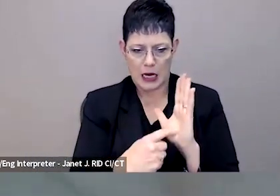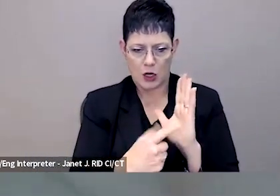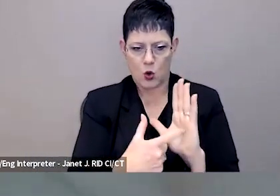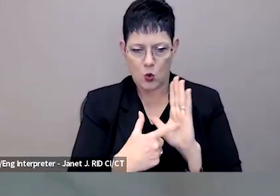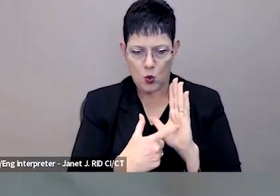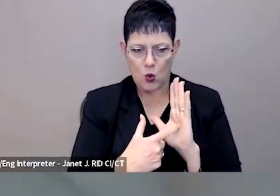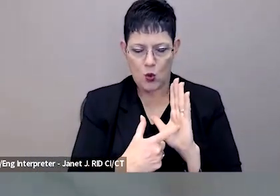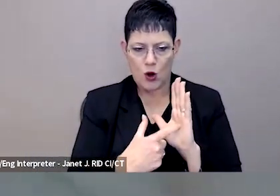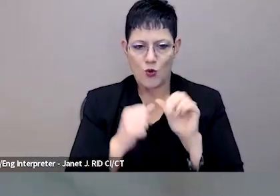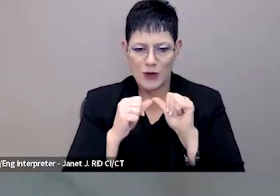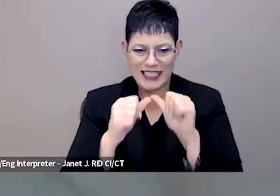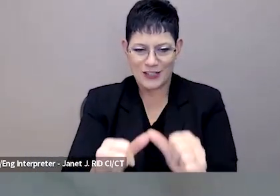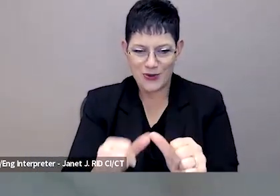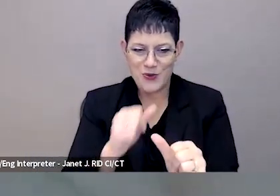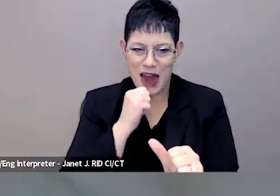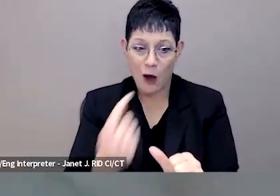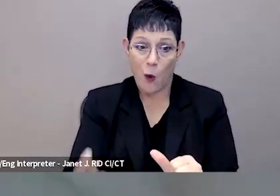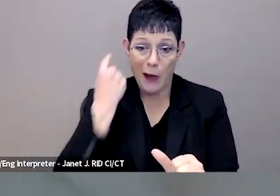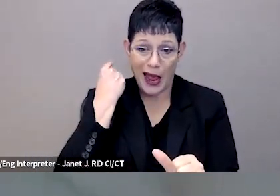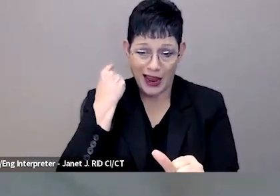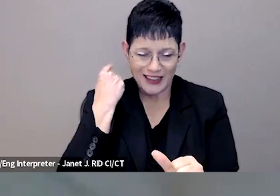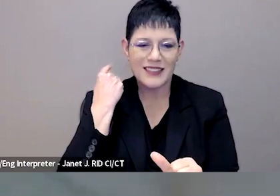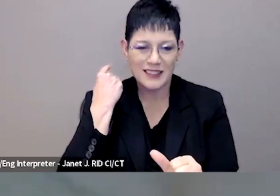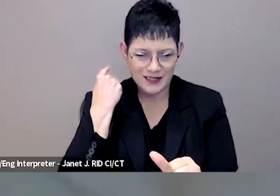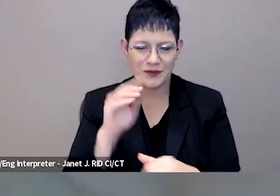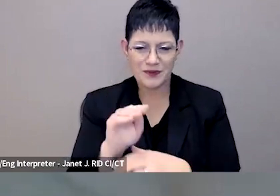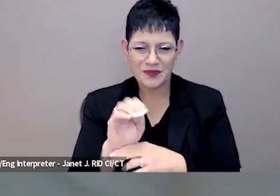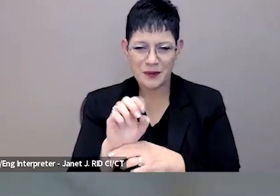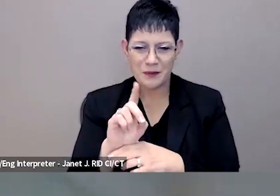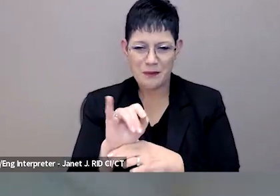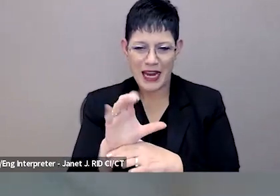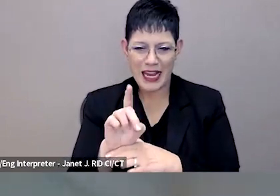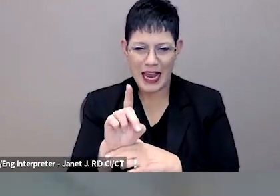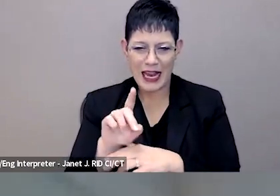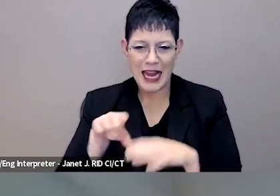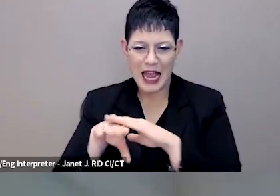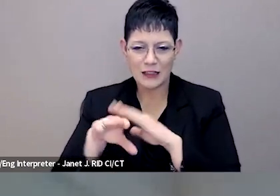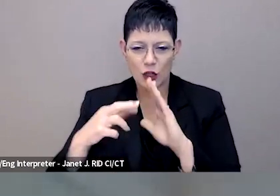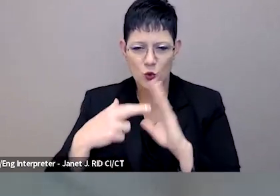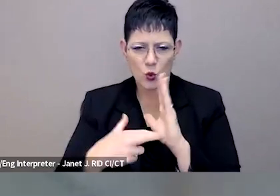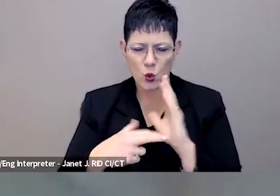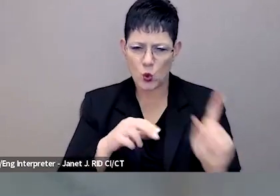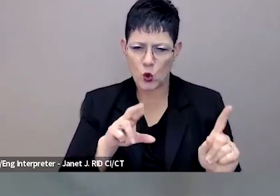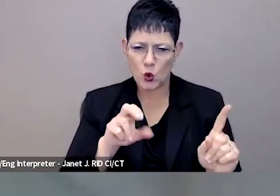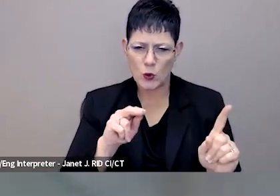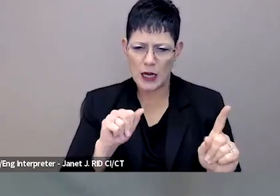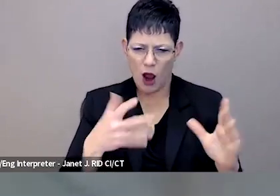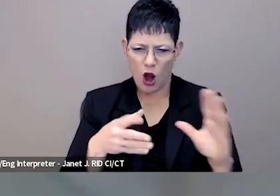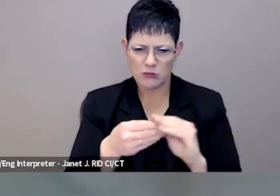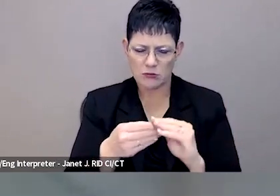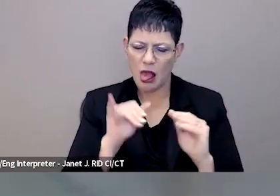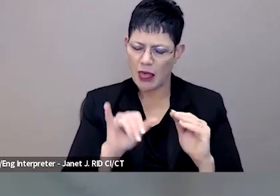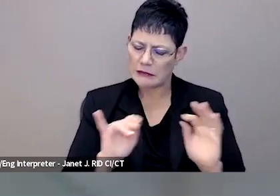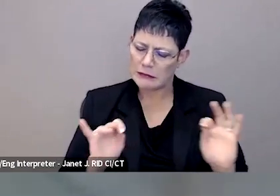not backwards. And I think the Medicaid access rule that Rena described is one really critical example of that,